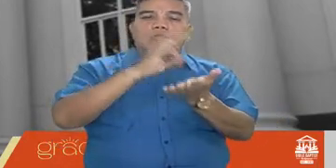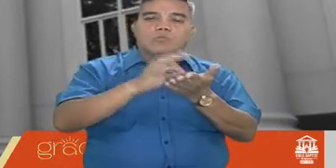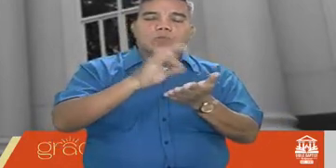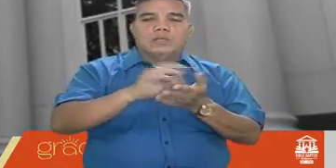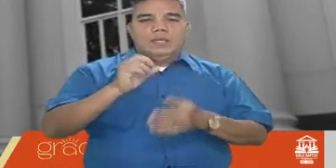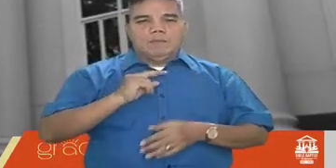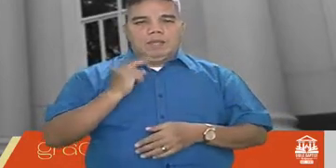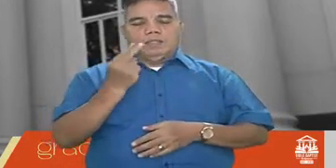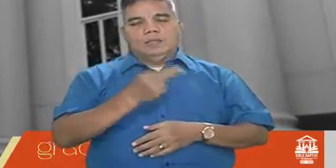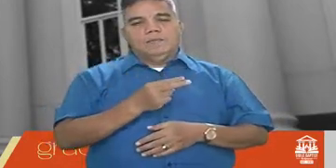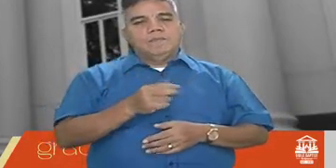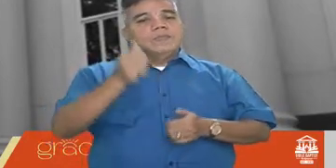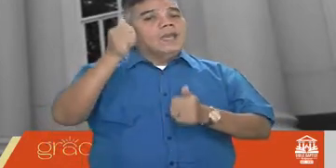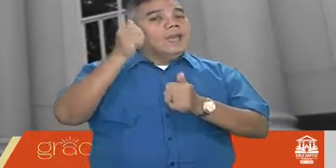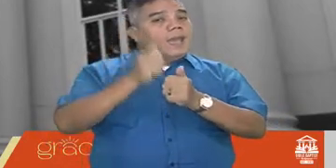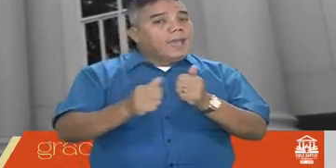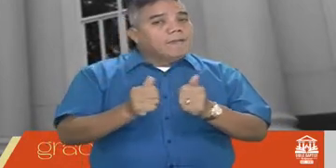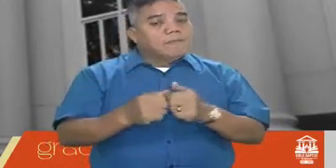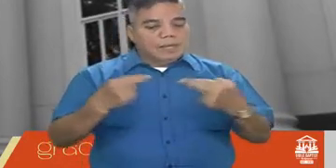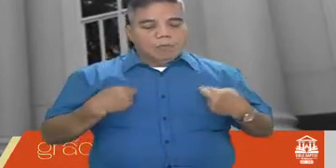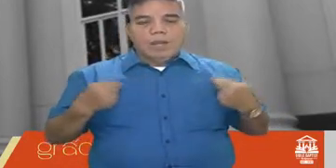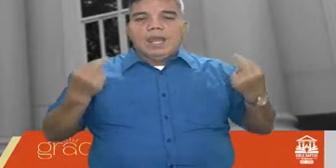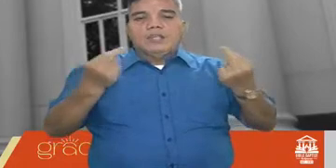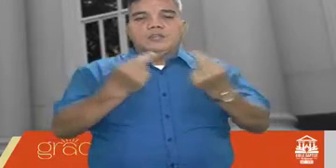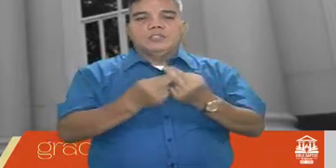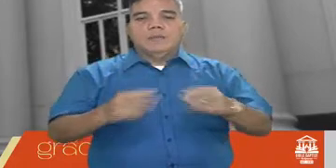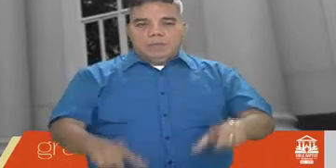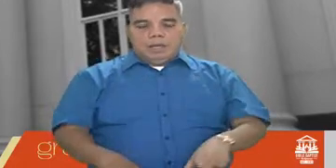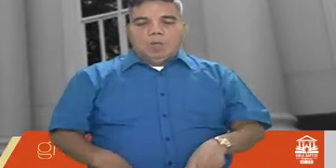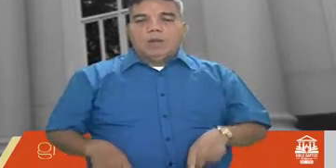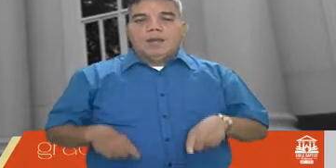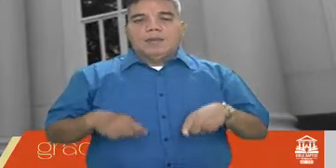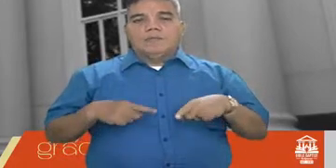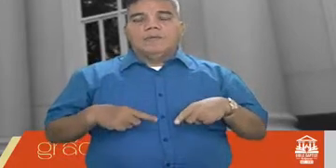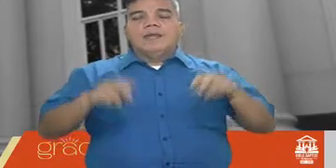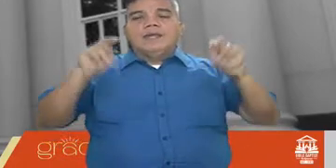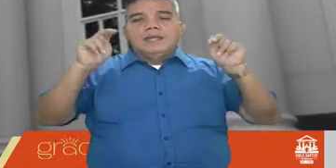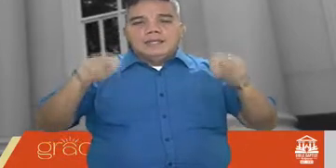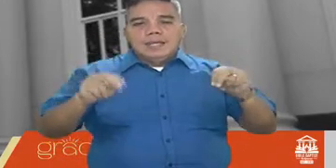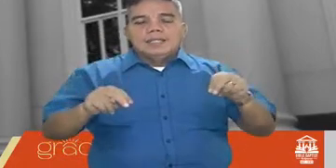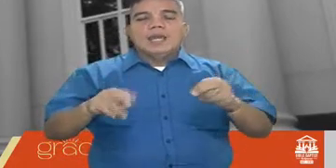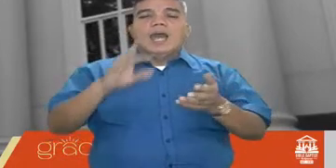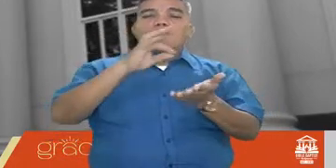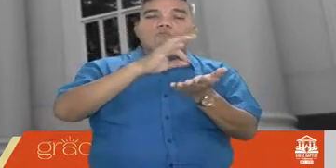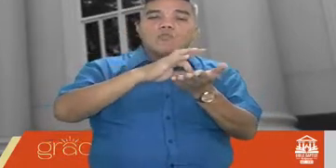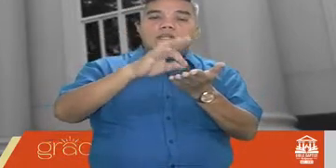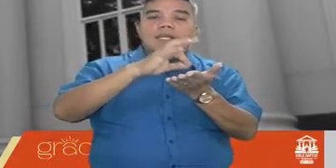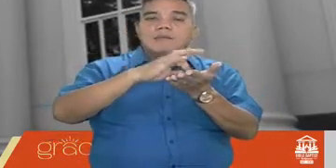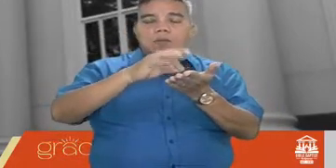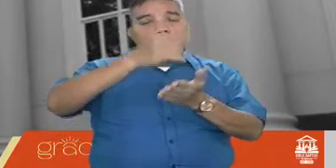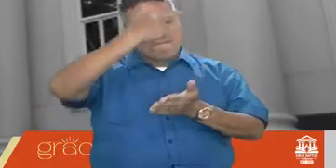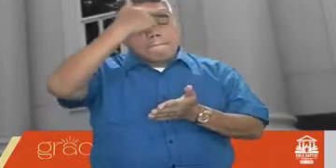to forgive us. Every relationship in our life needs a forgiver because we